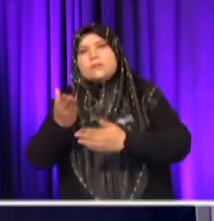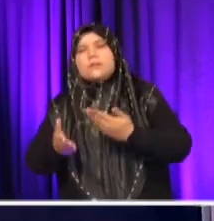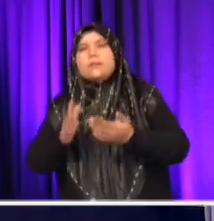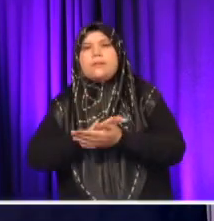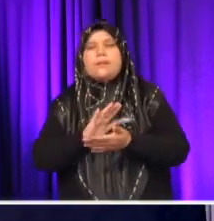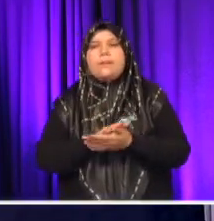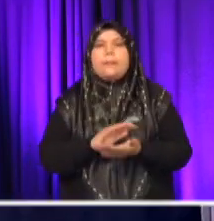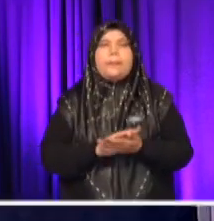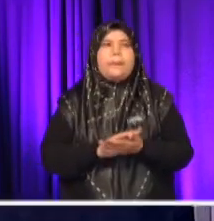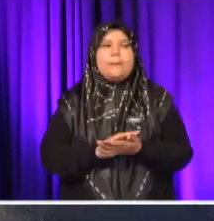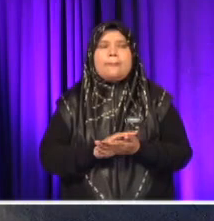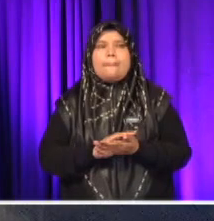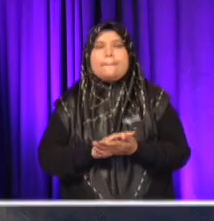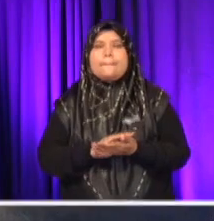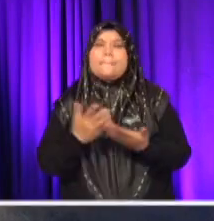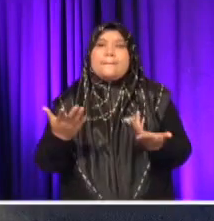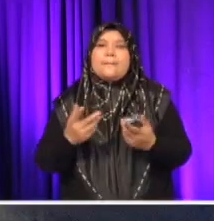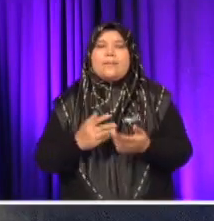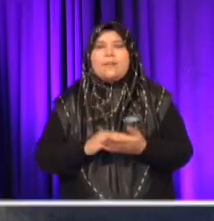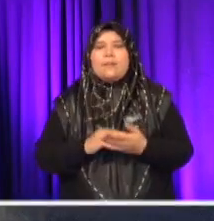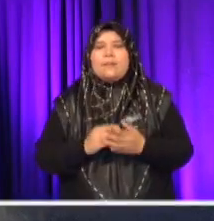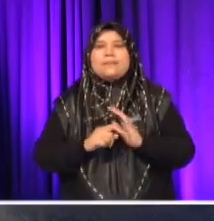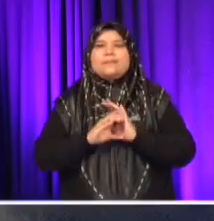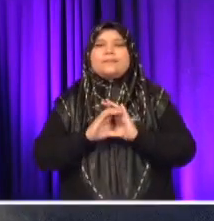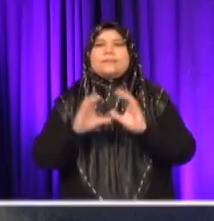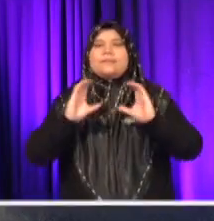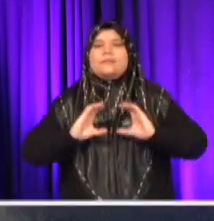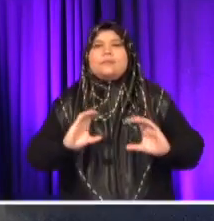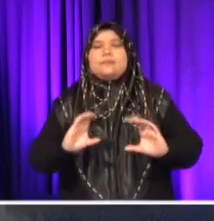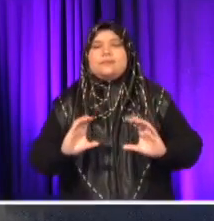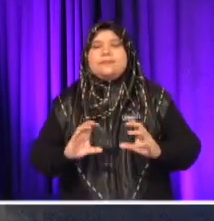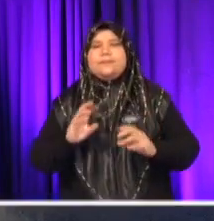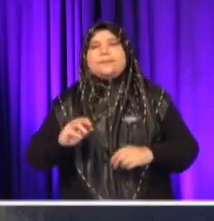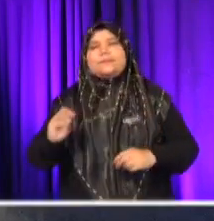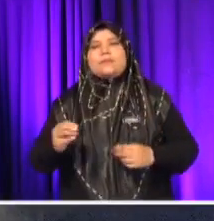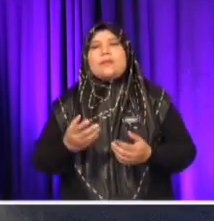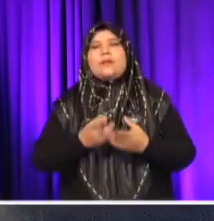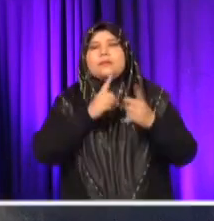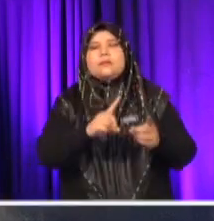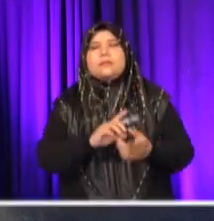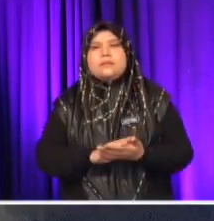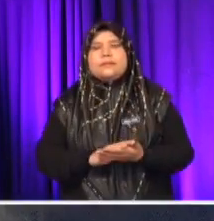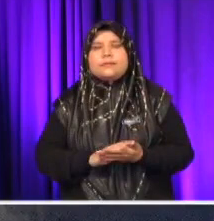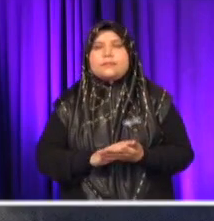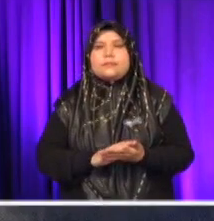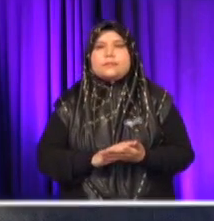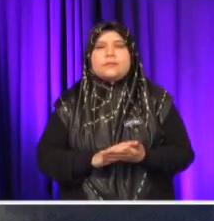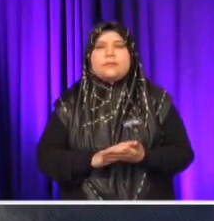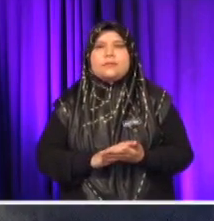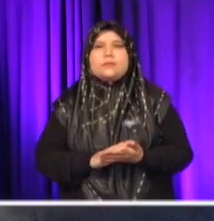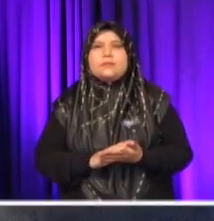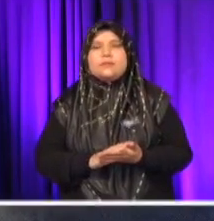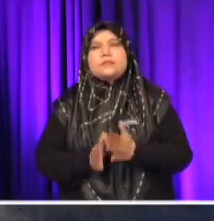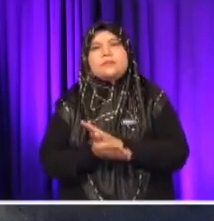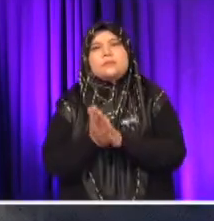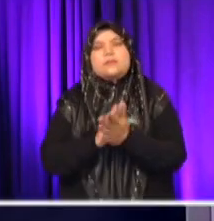right. And Miss Farhana, do you have any tips for pupils watching? For who are about to sit for this test. All right. Okay.